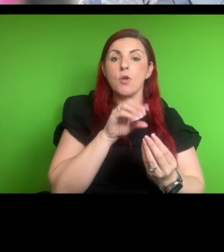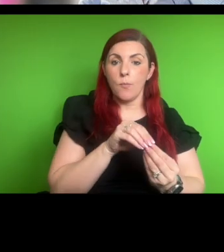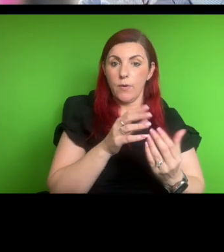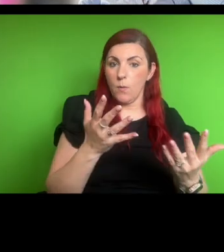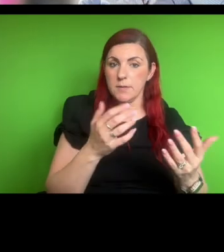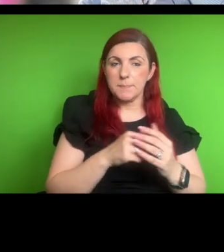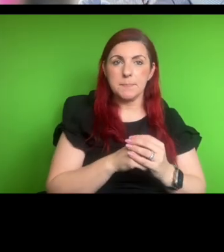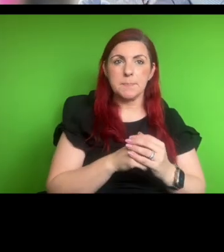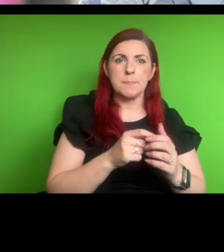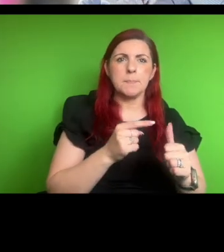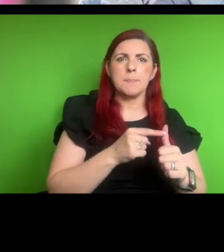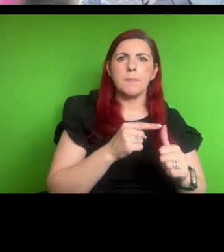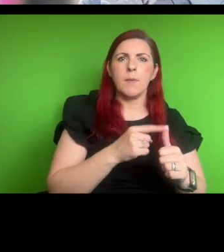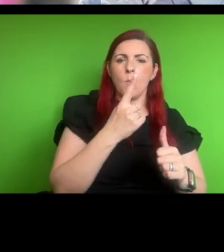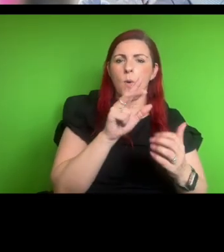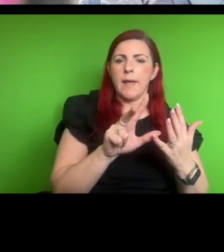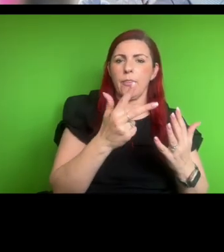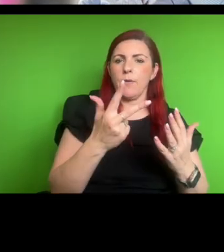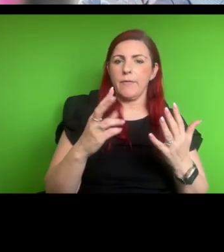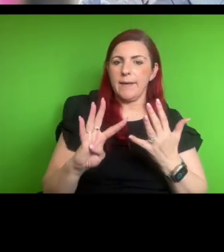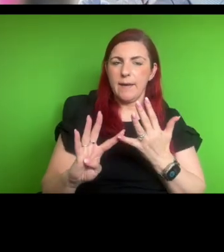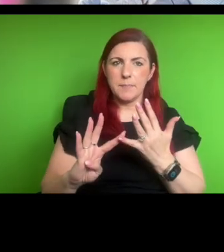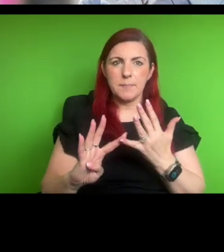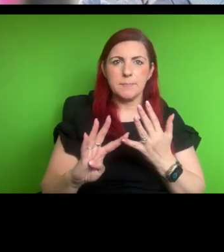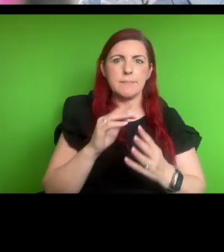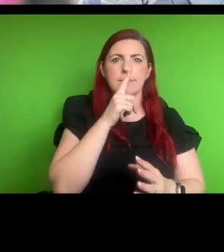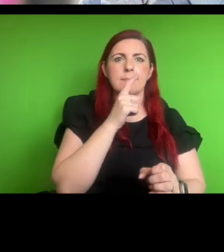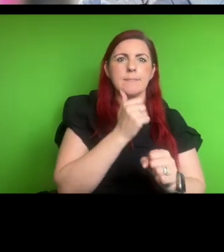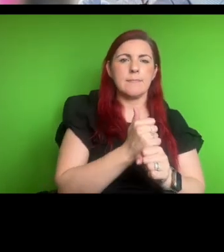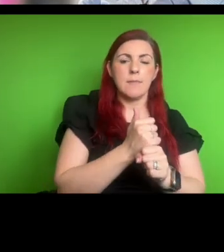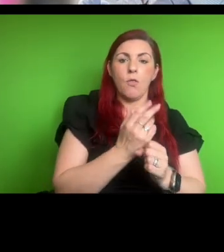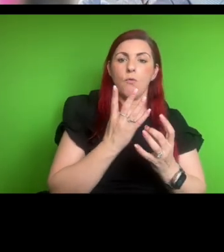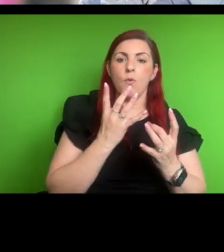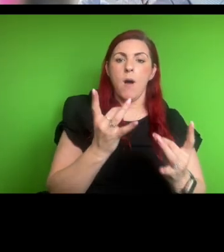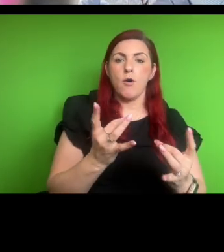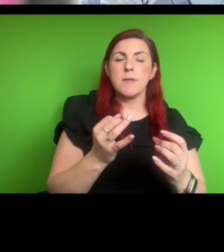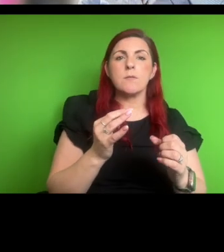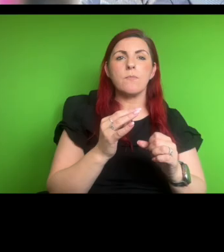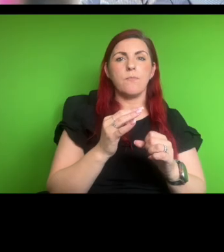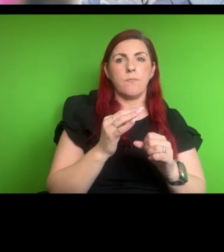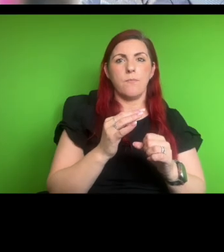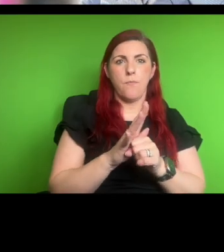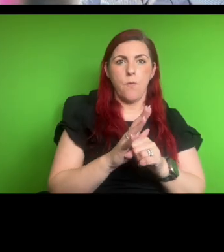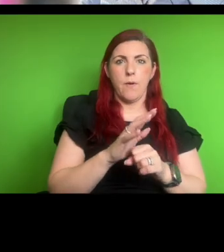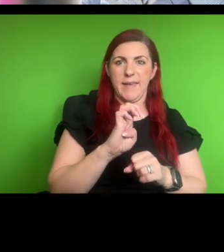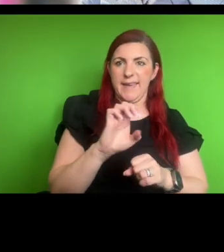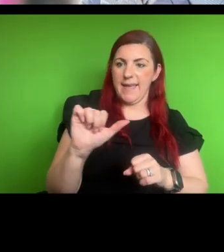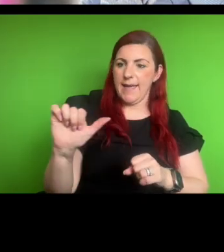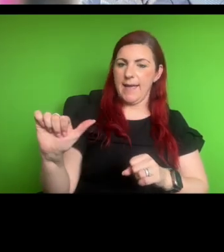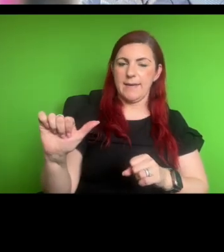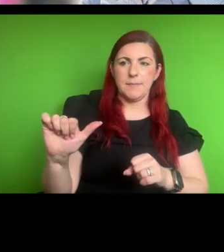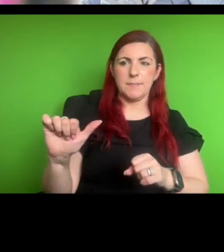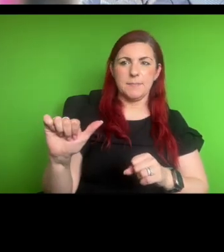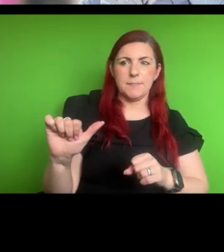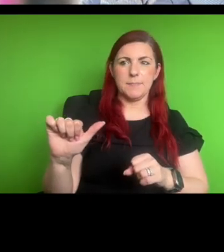18339 sets out requirements in the context of the EAA in relation to